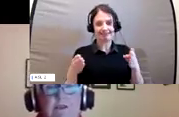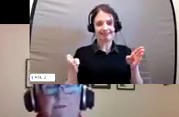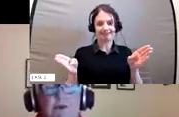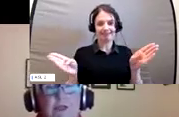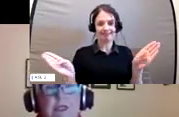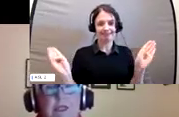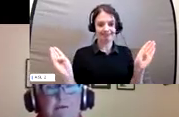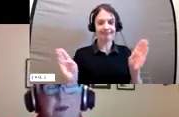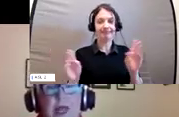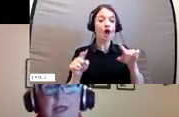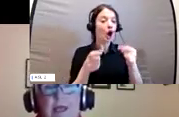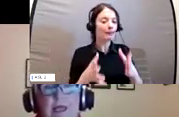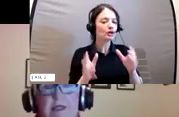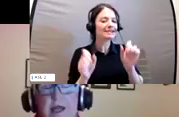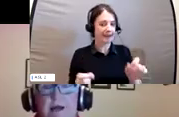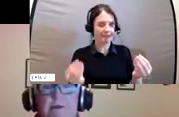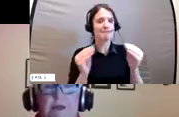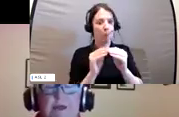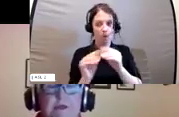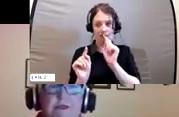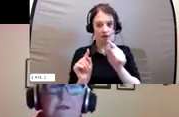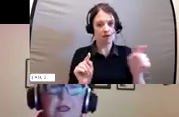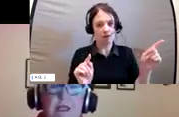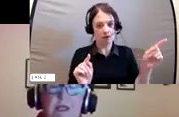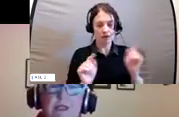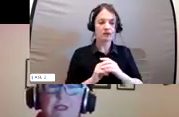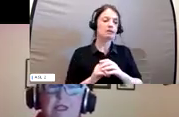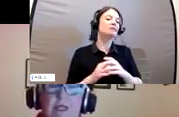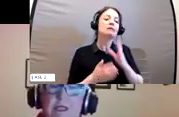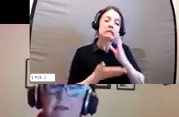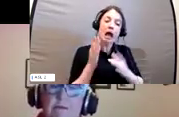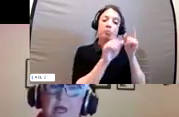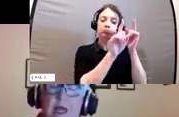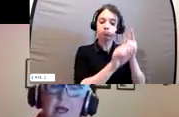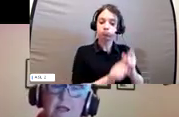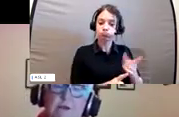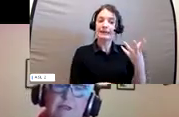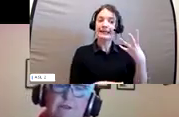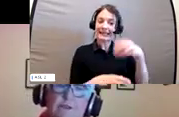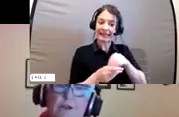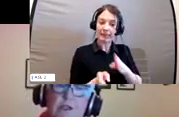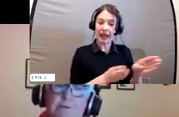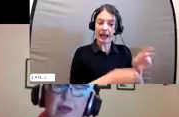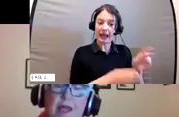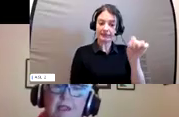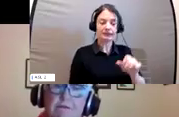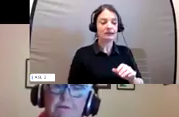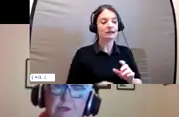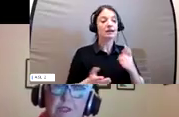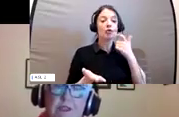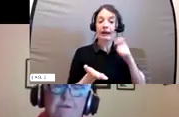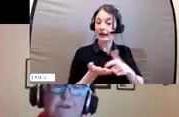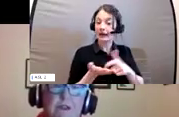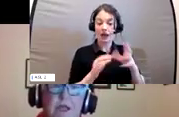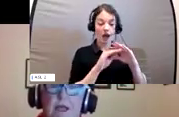There are some significant points in the plan, and it recognises that coercive control is a pattern